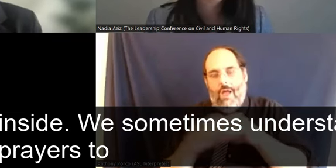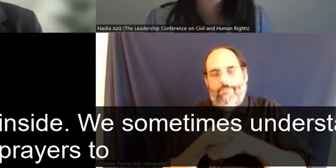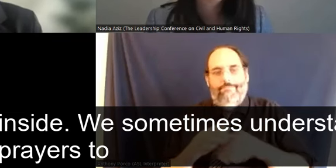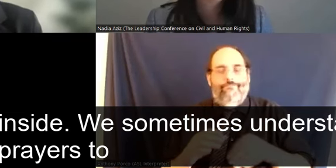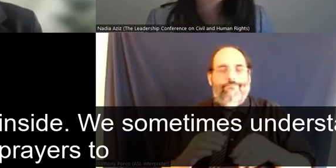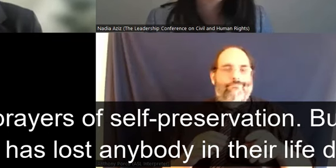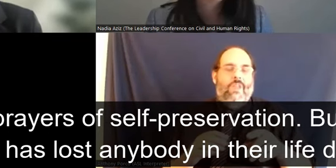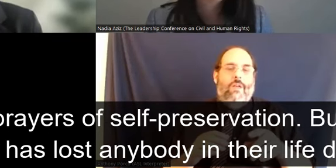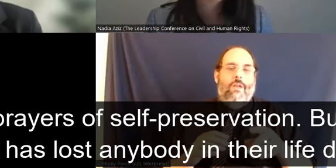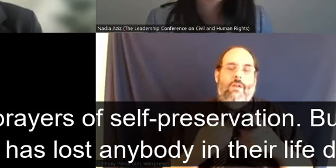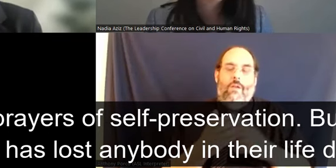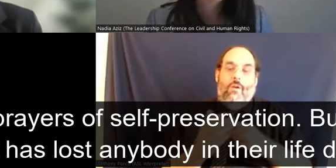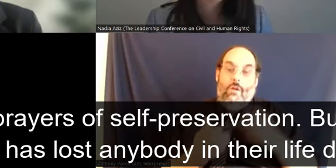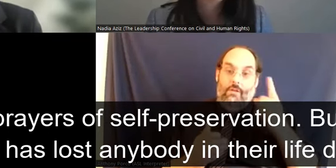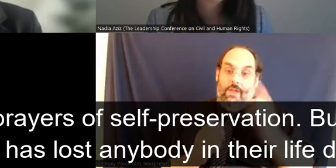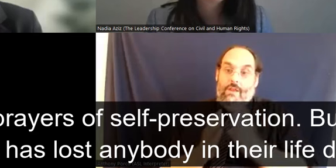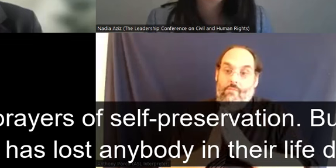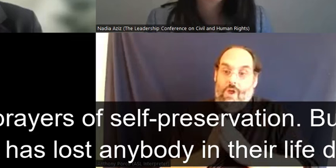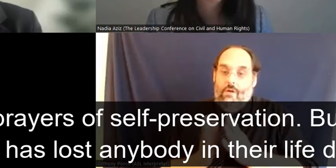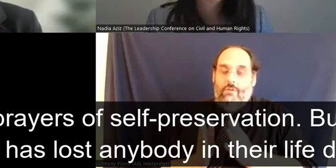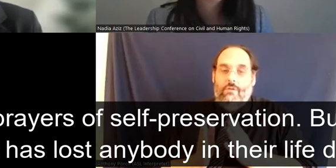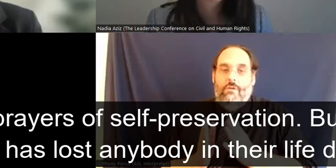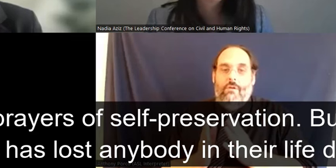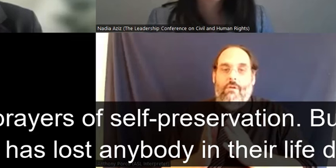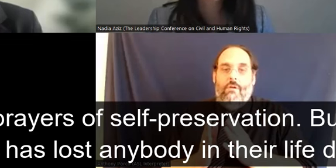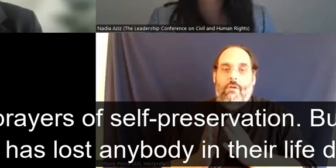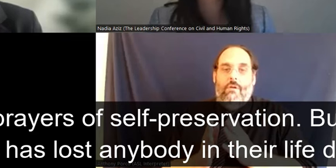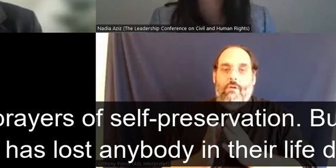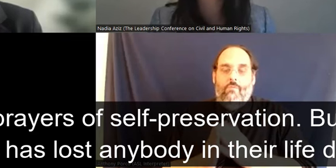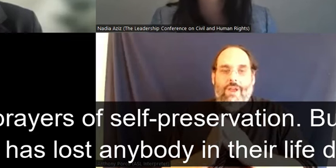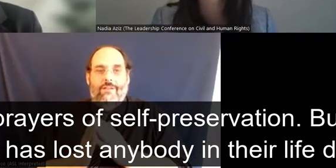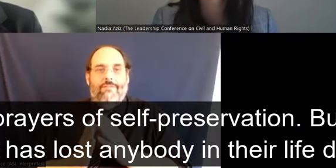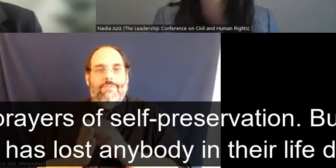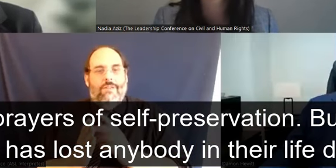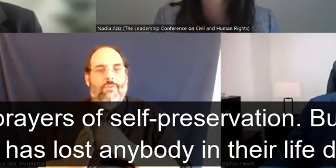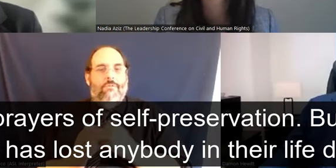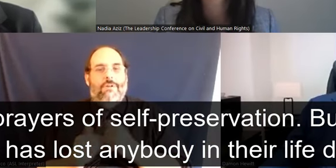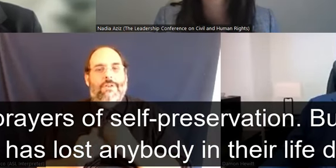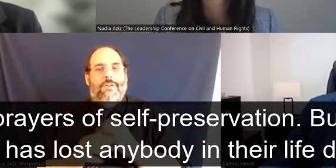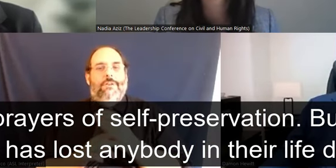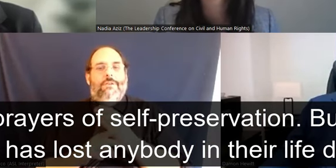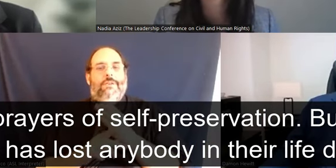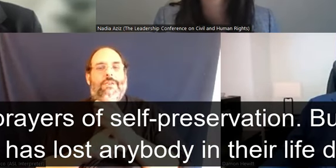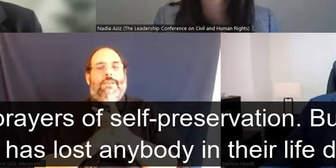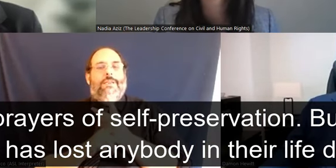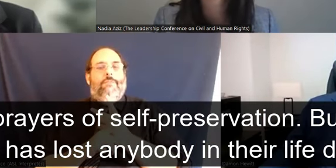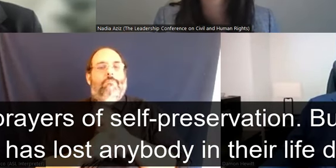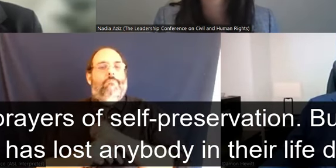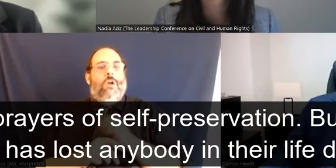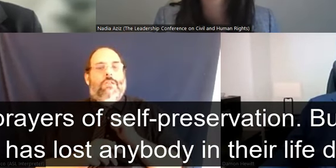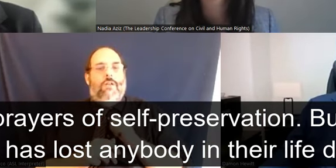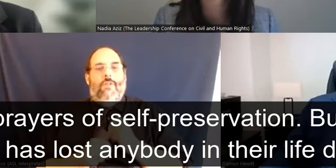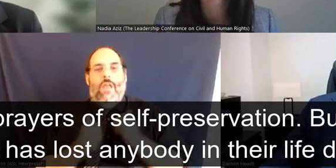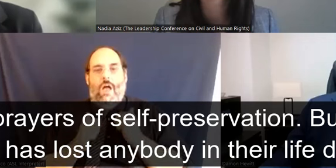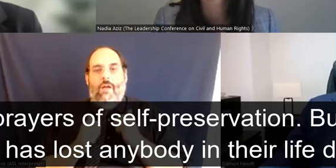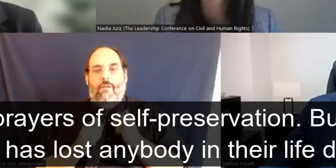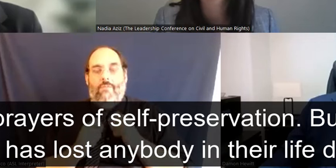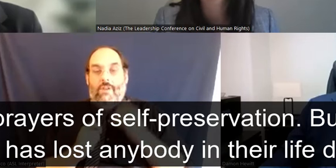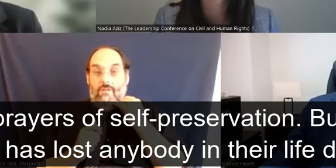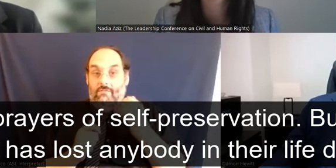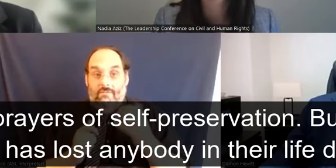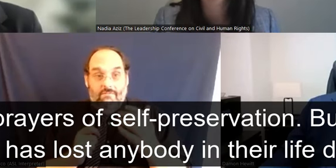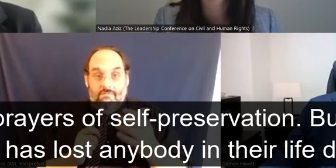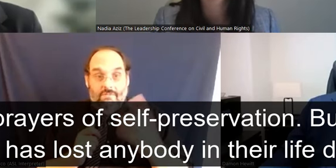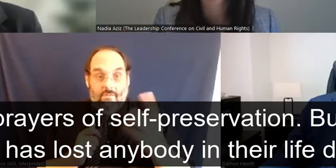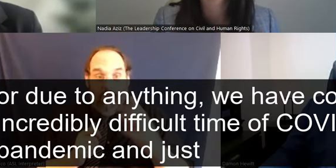sometimes understand those prayers to be prayers of self-preservation. But for anybody that's lost anybody